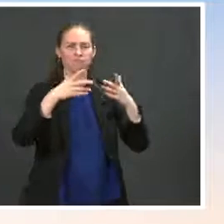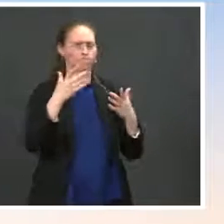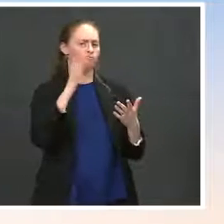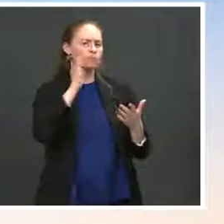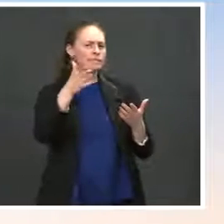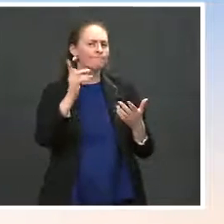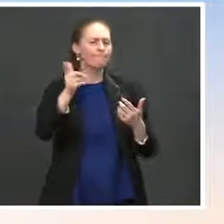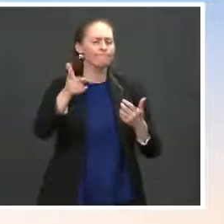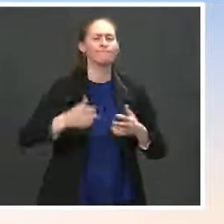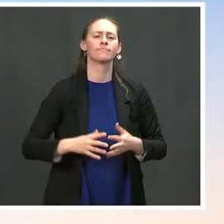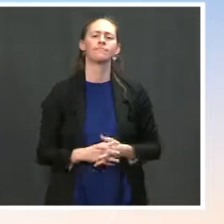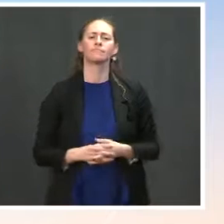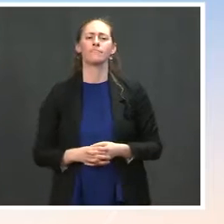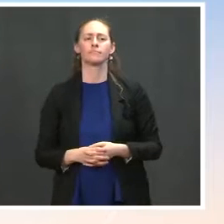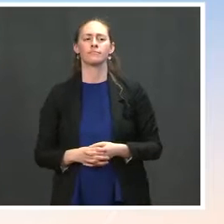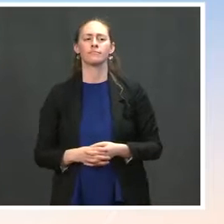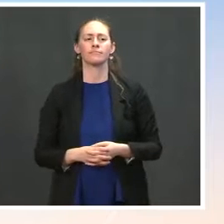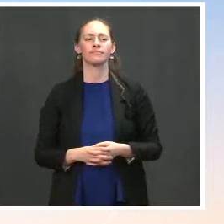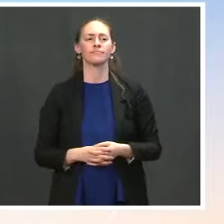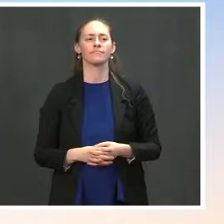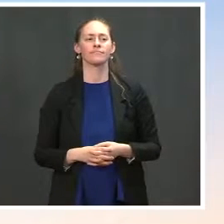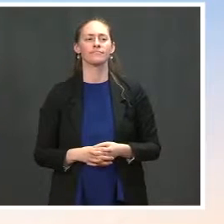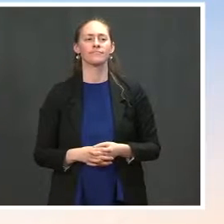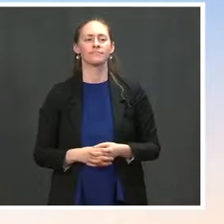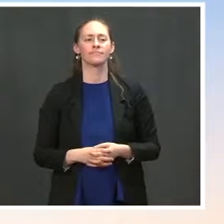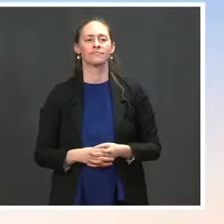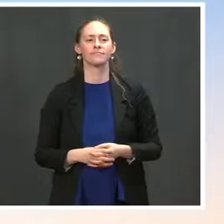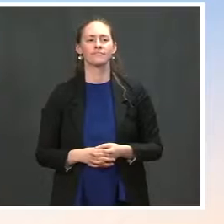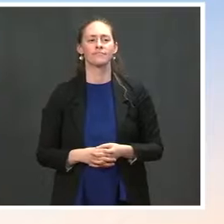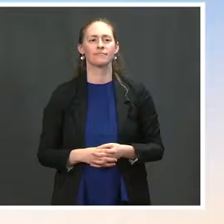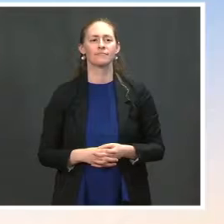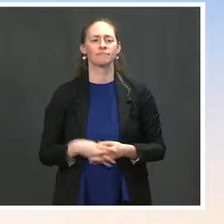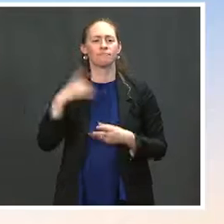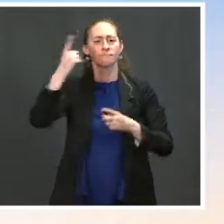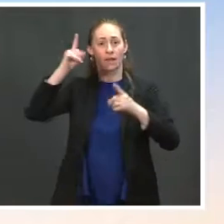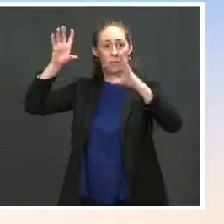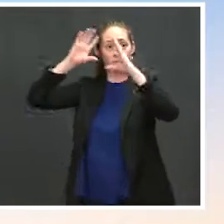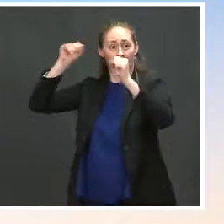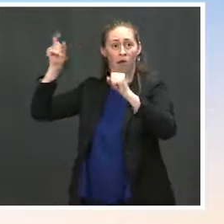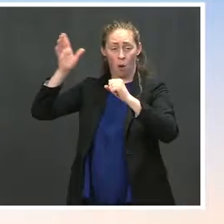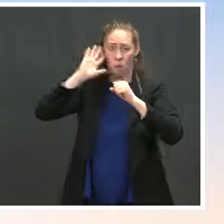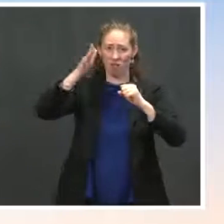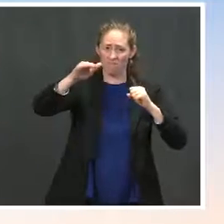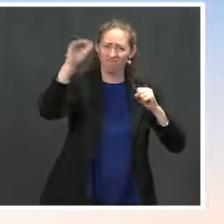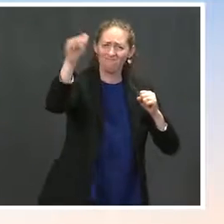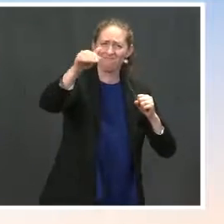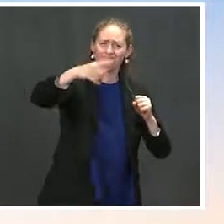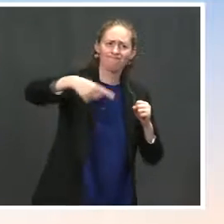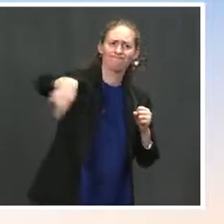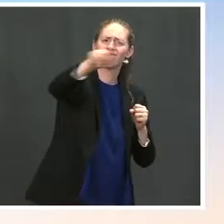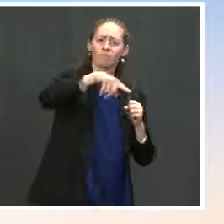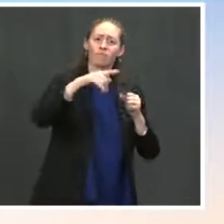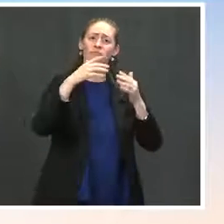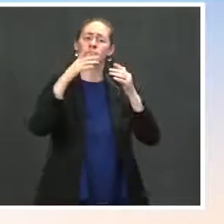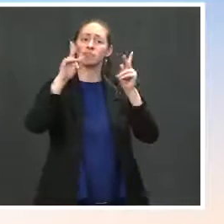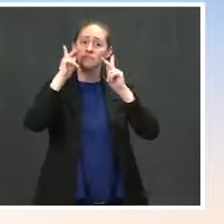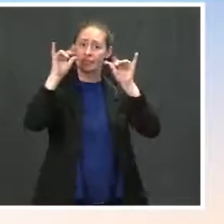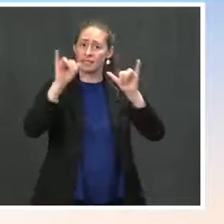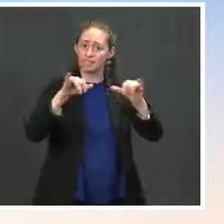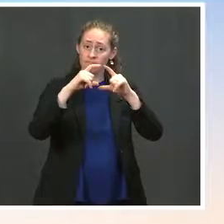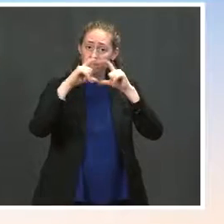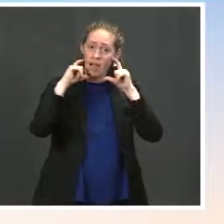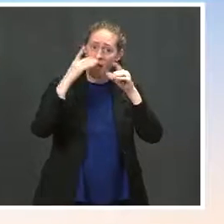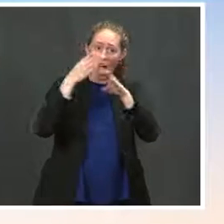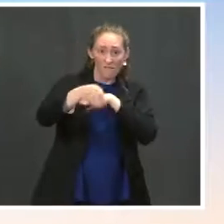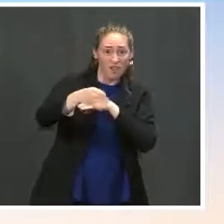ahead. Is President Biden going to extend his call for Americans to wear masks beyond 100 days? Peter,